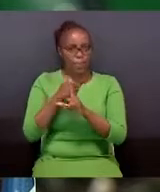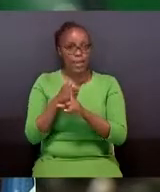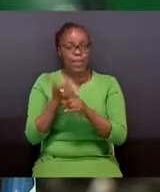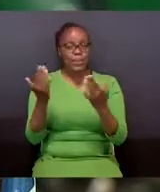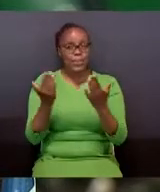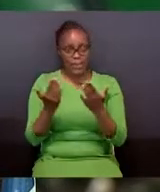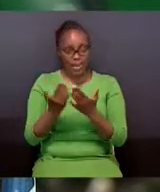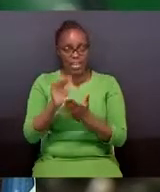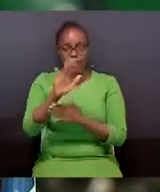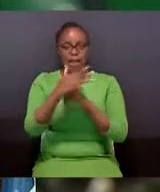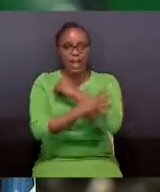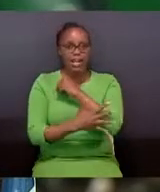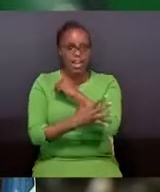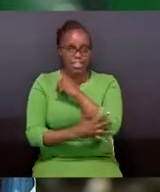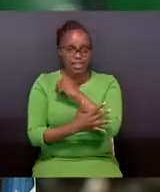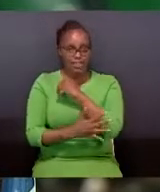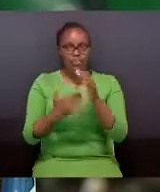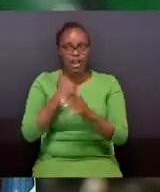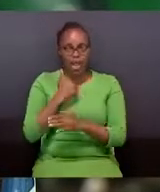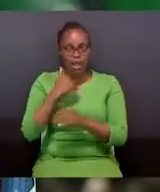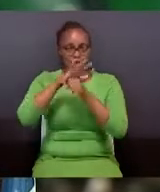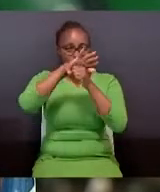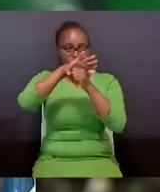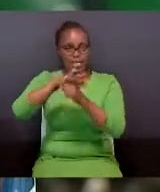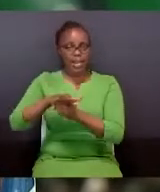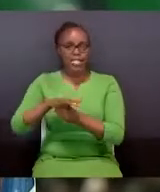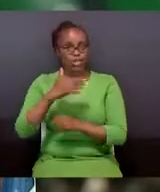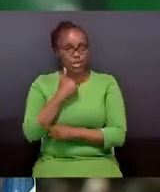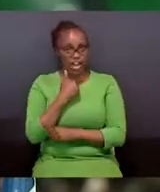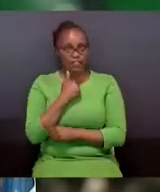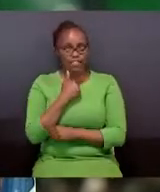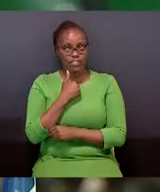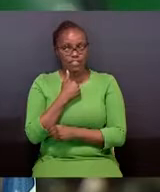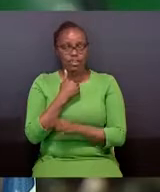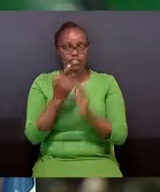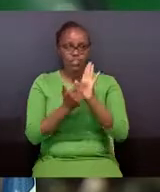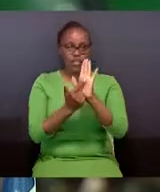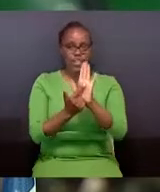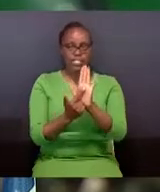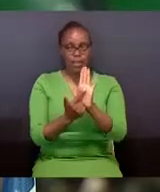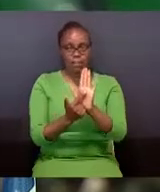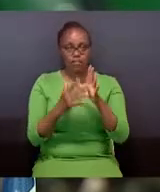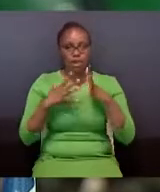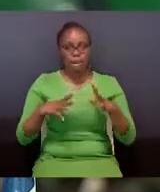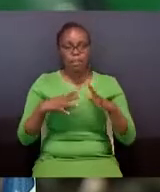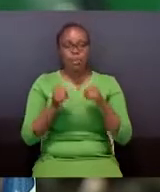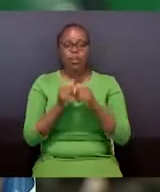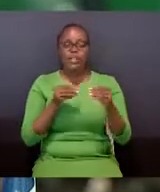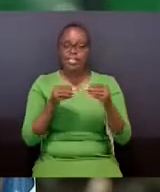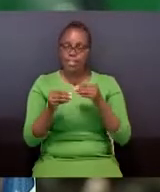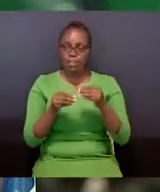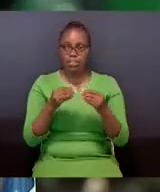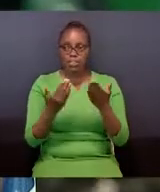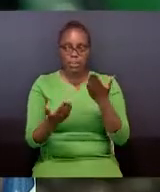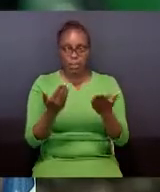Where in your country there is marginalization, say for example, of people living with